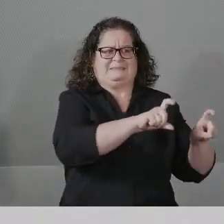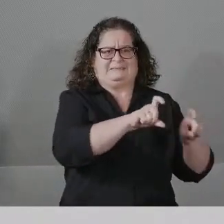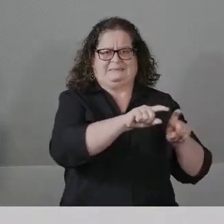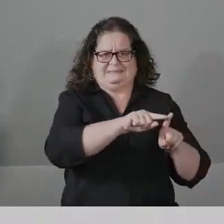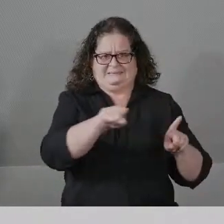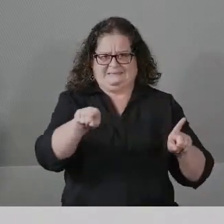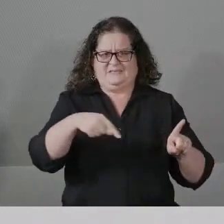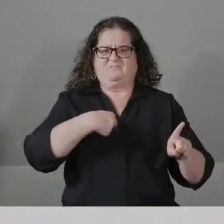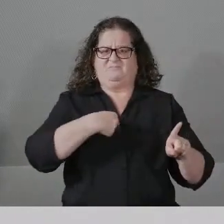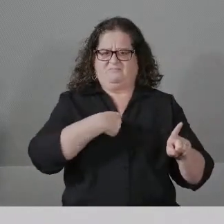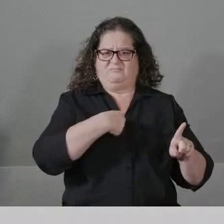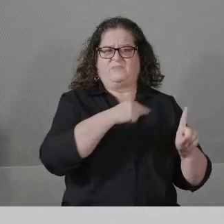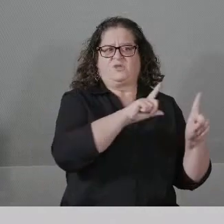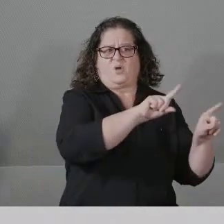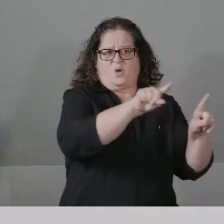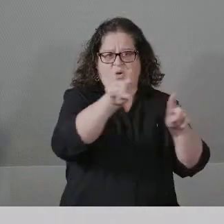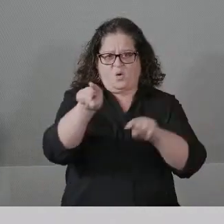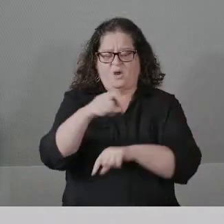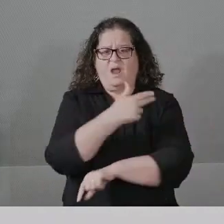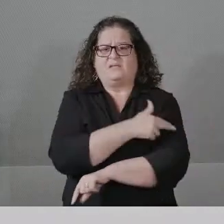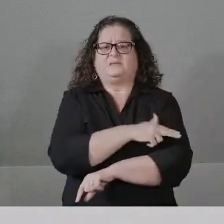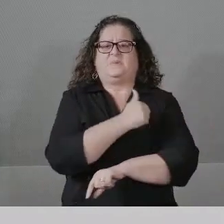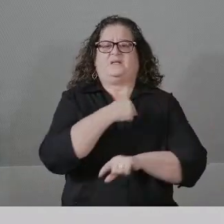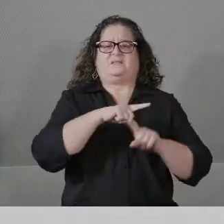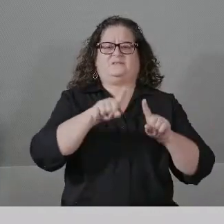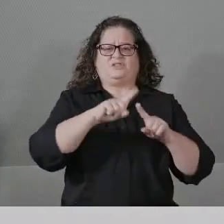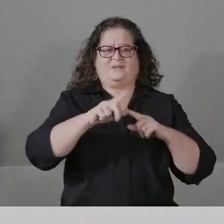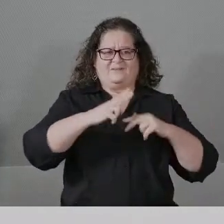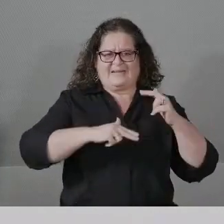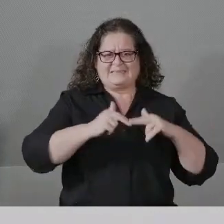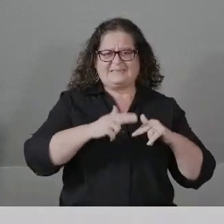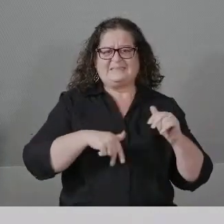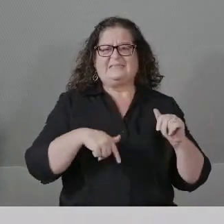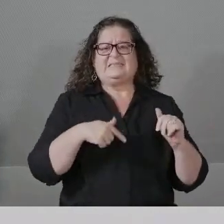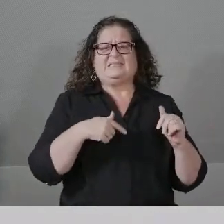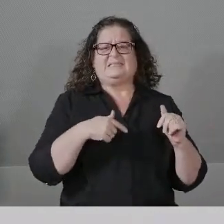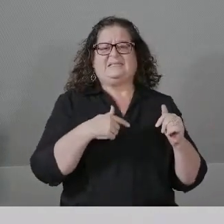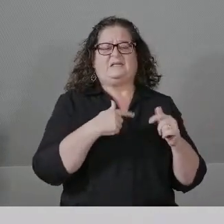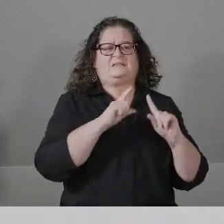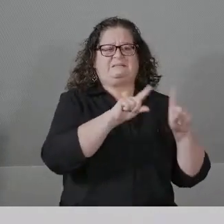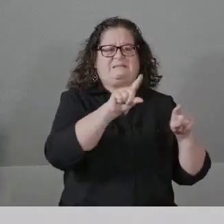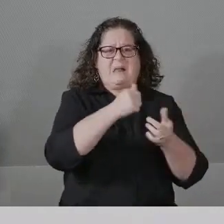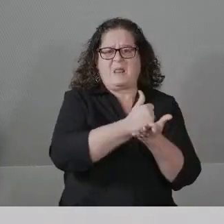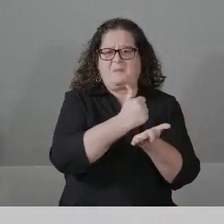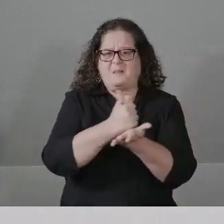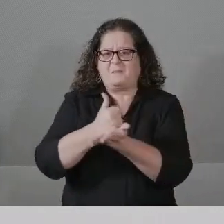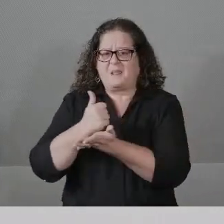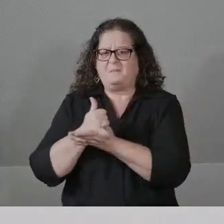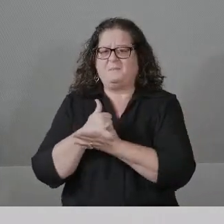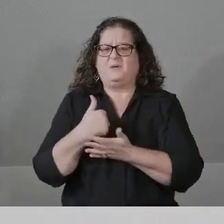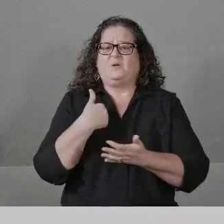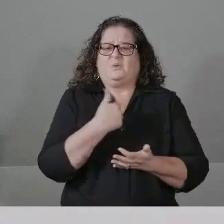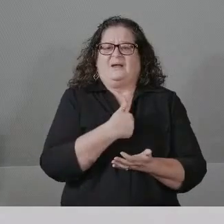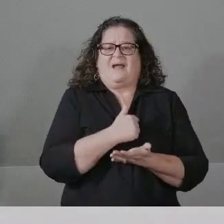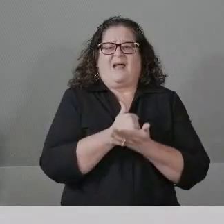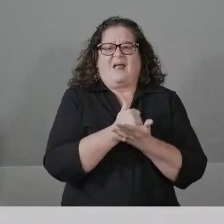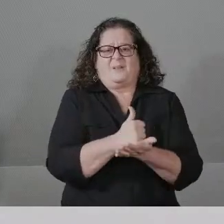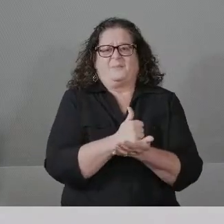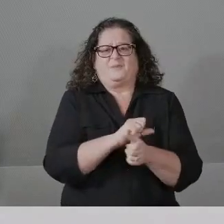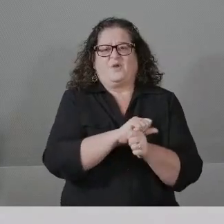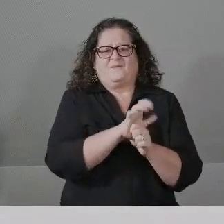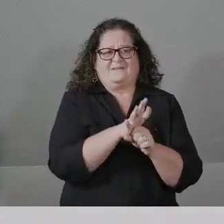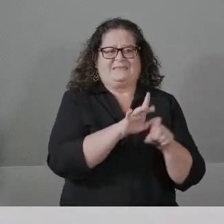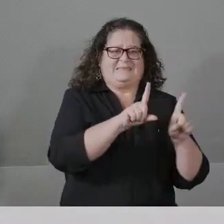to hospitals and healthcare facilities to provide technical assistance, including COVID-19 needs. And I do provide the